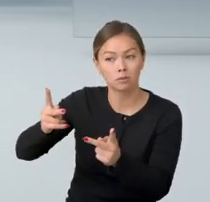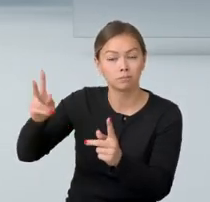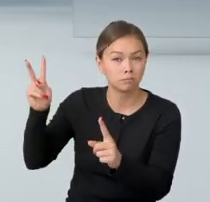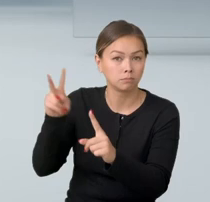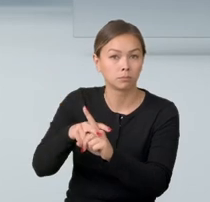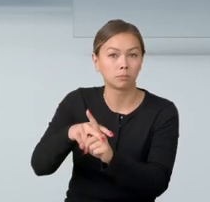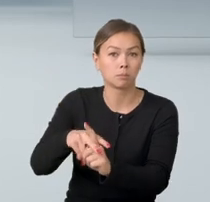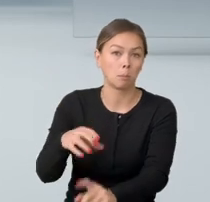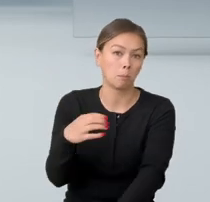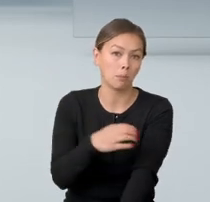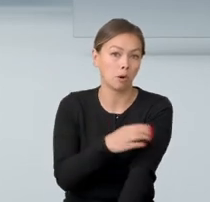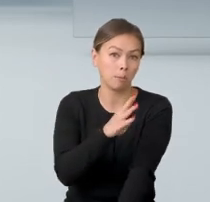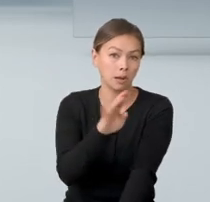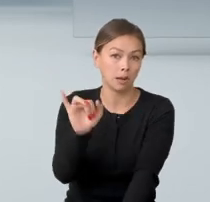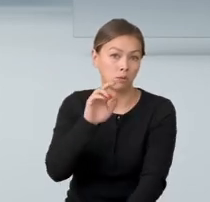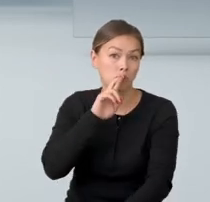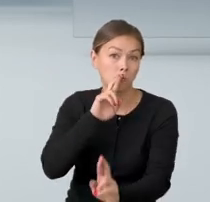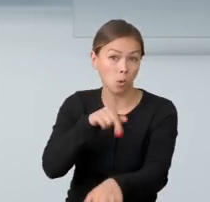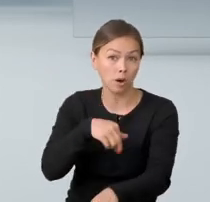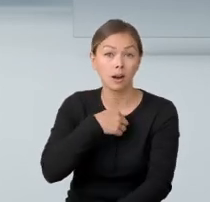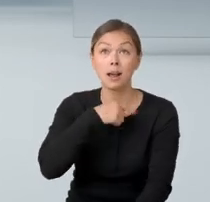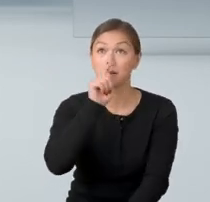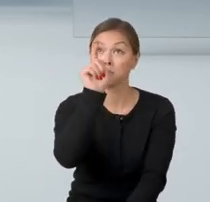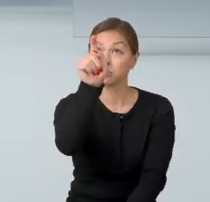in the power bi report